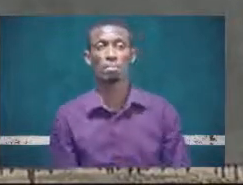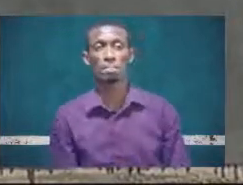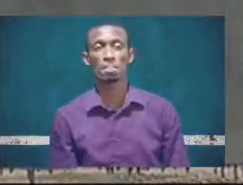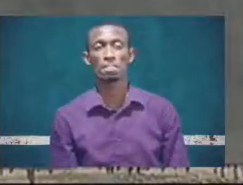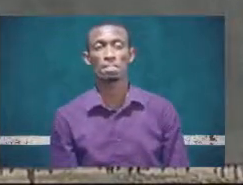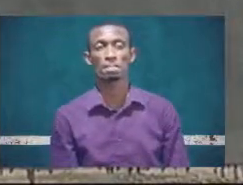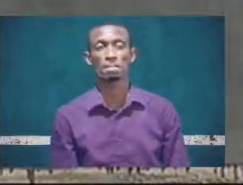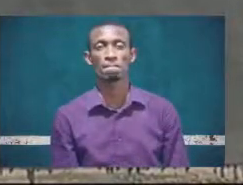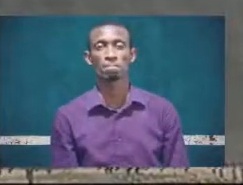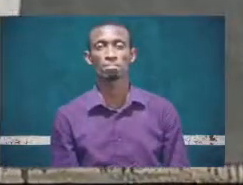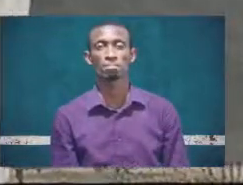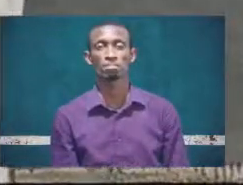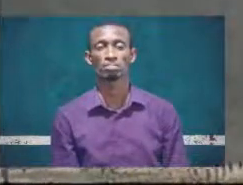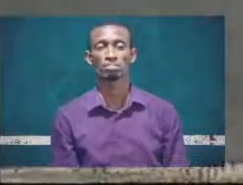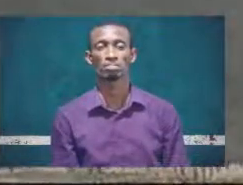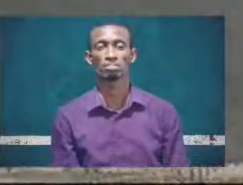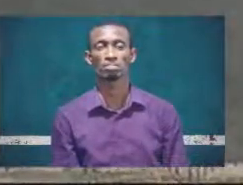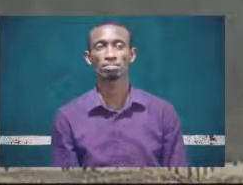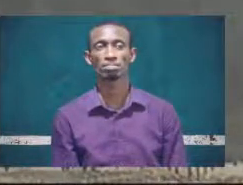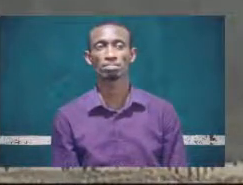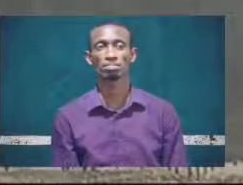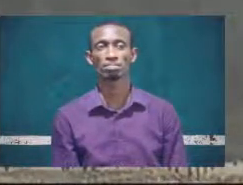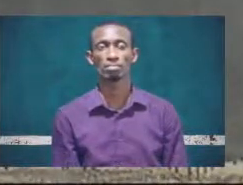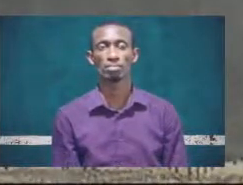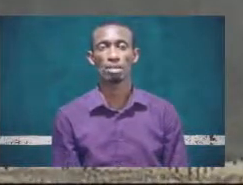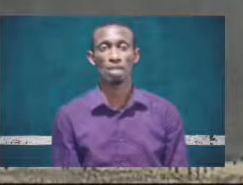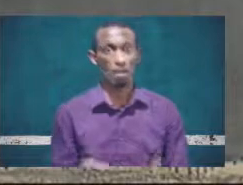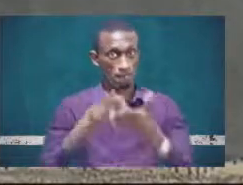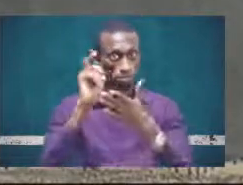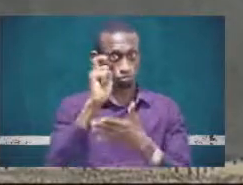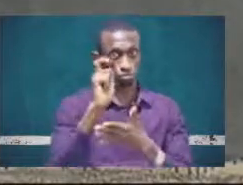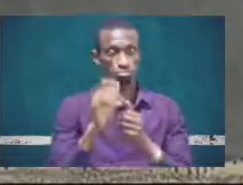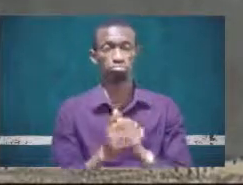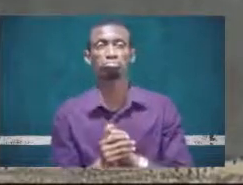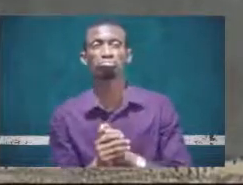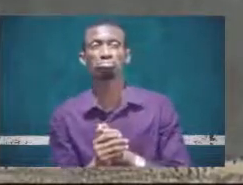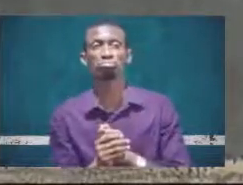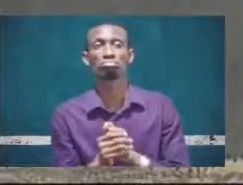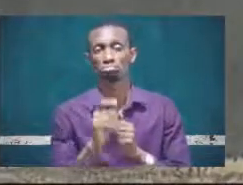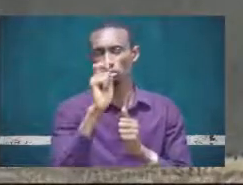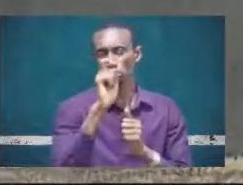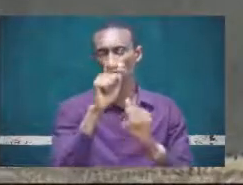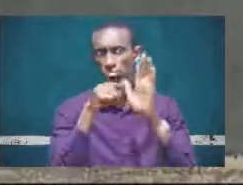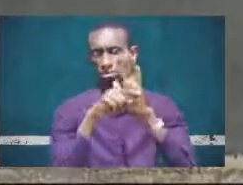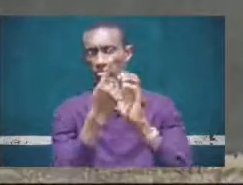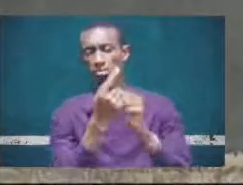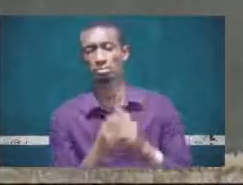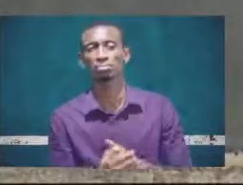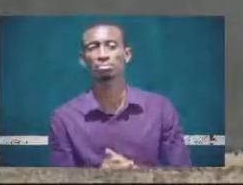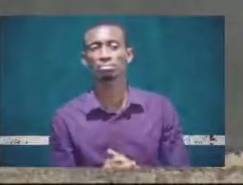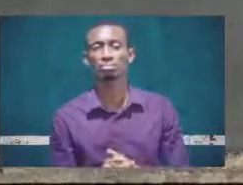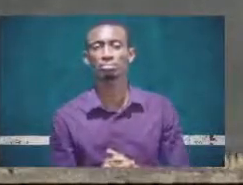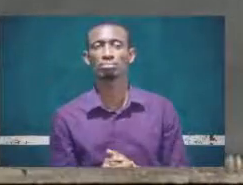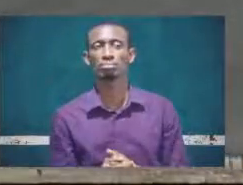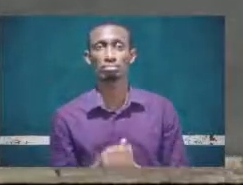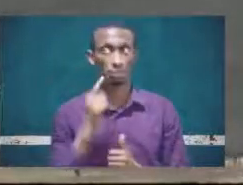we work on number line. The variable is x. We have x minus 1. This